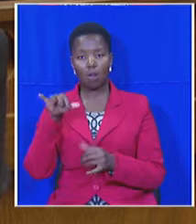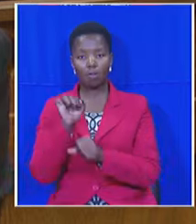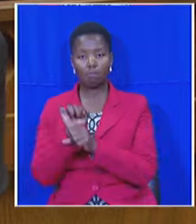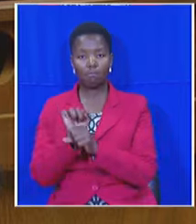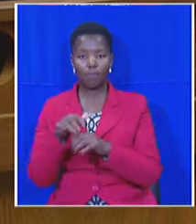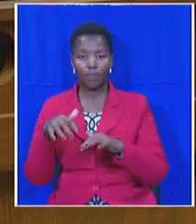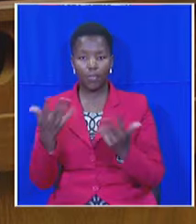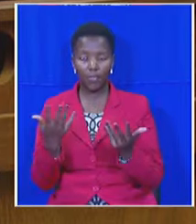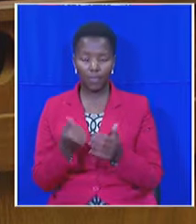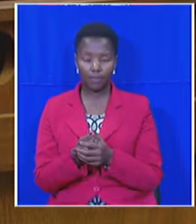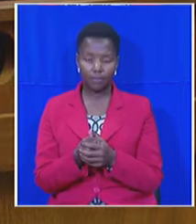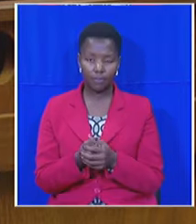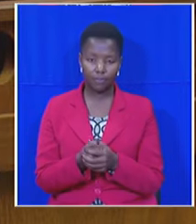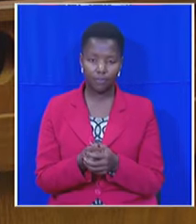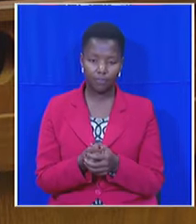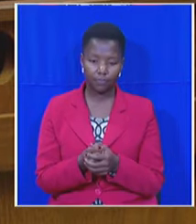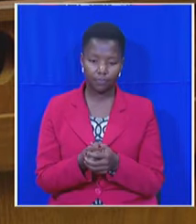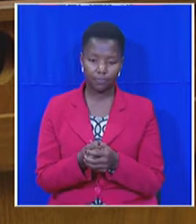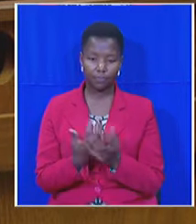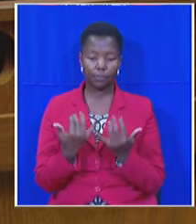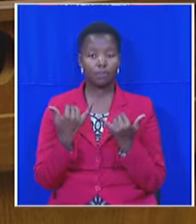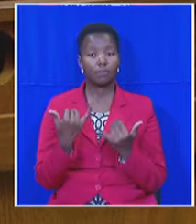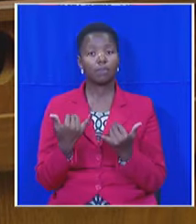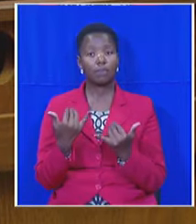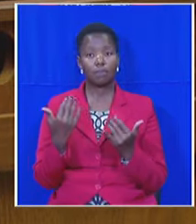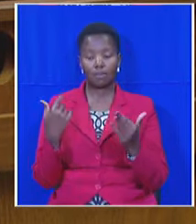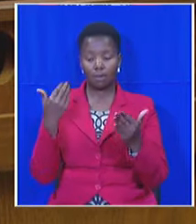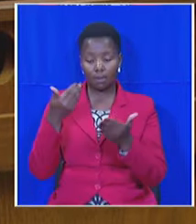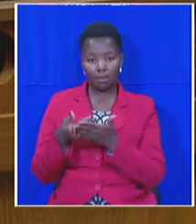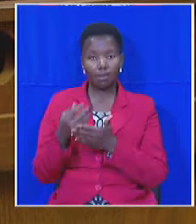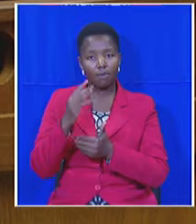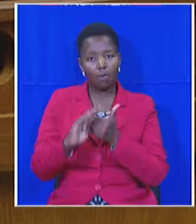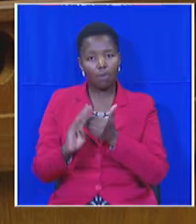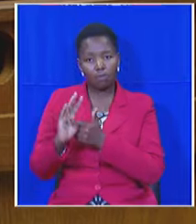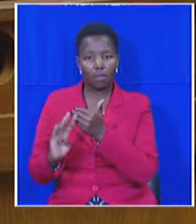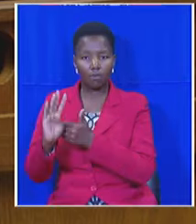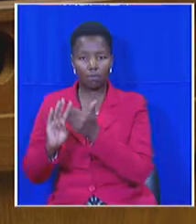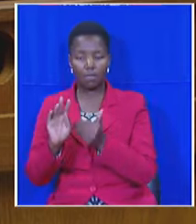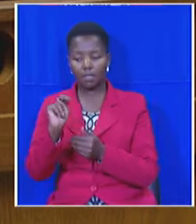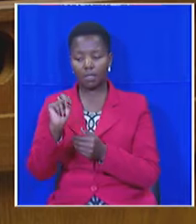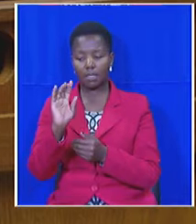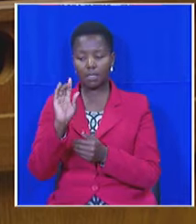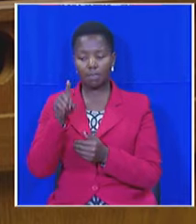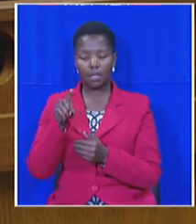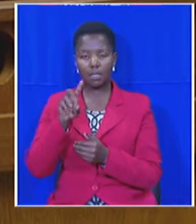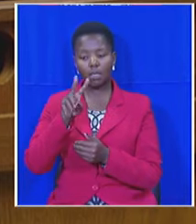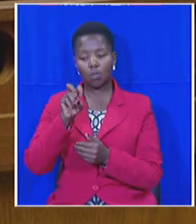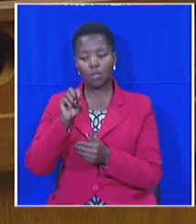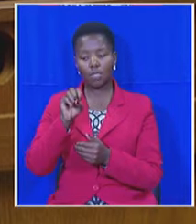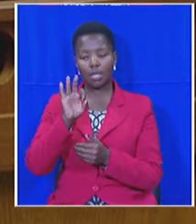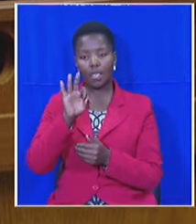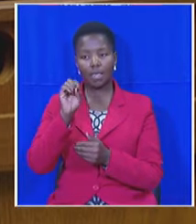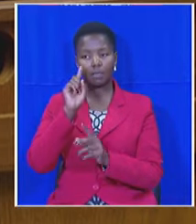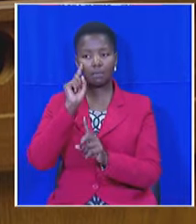million unemployed South Africans. With every passing quarter, the National Development Plan's 2030